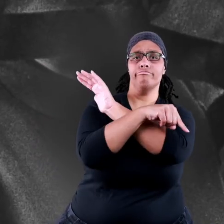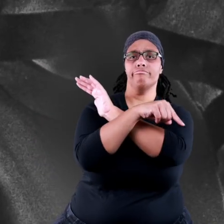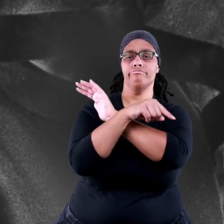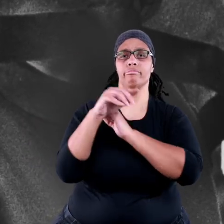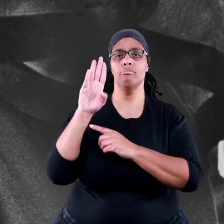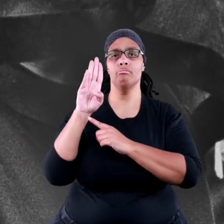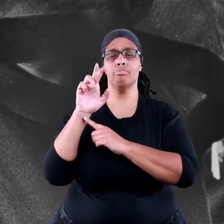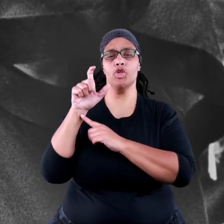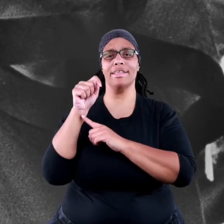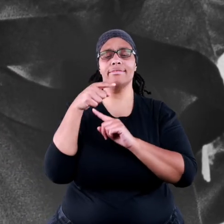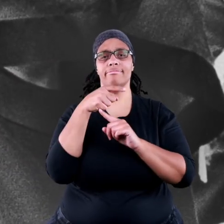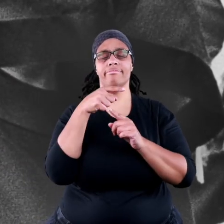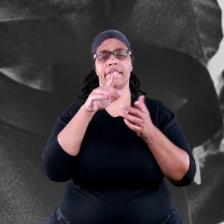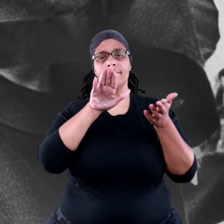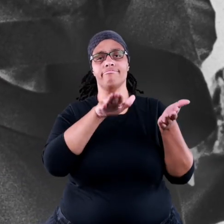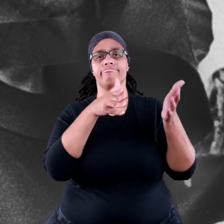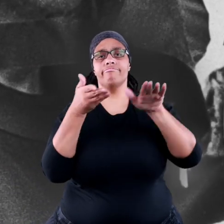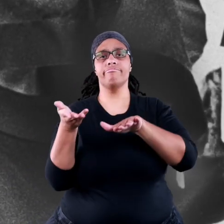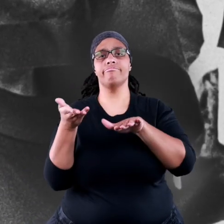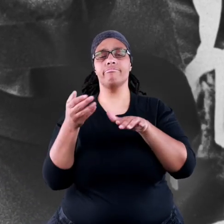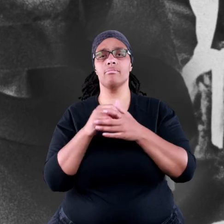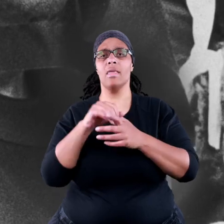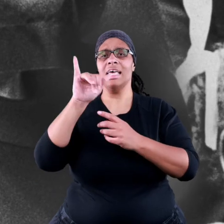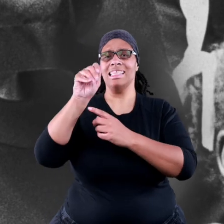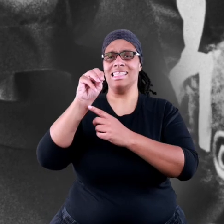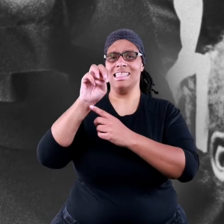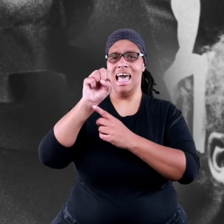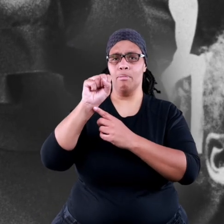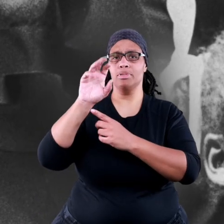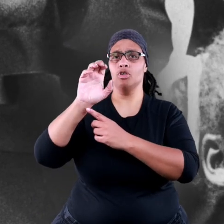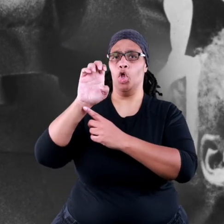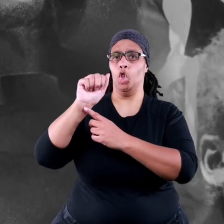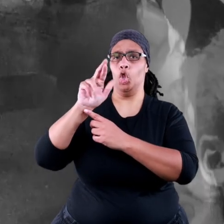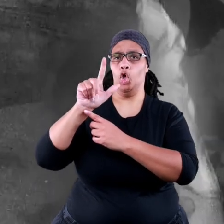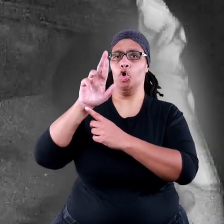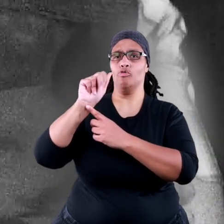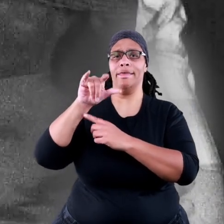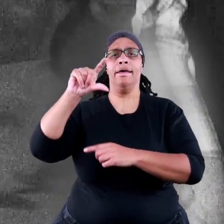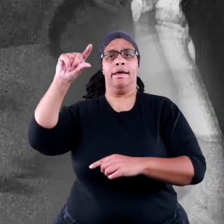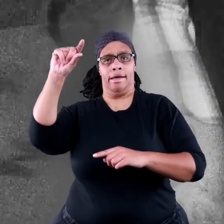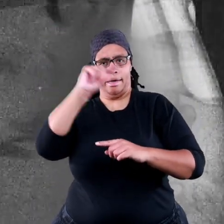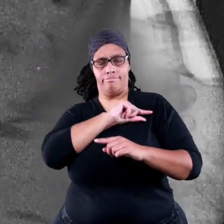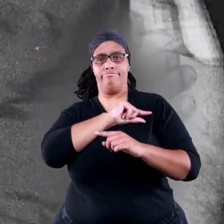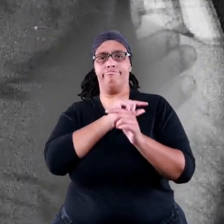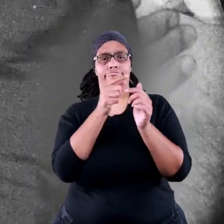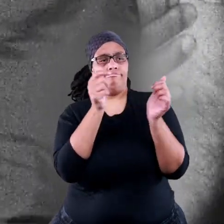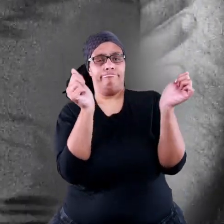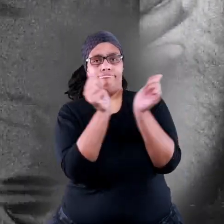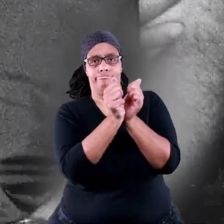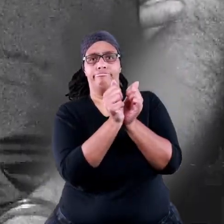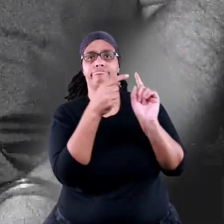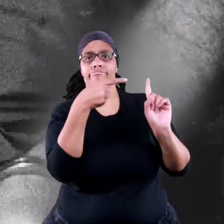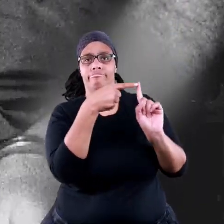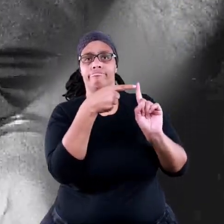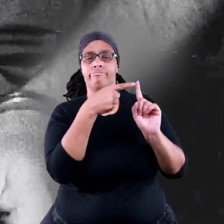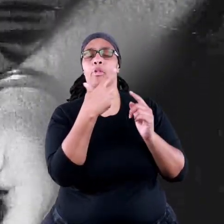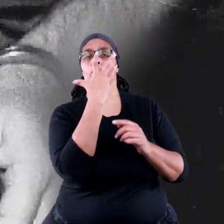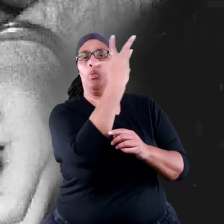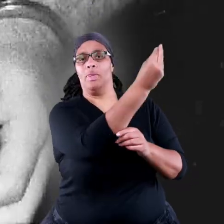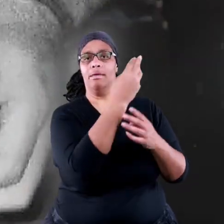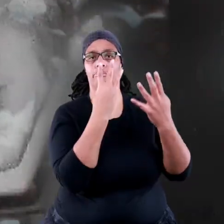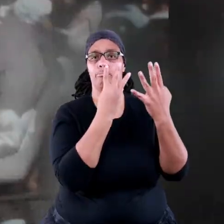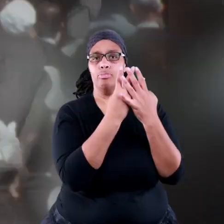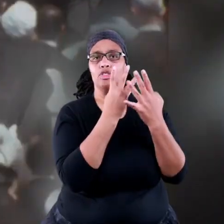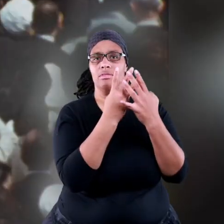an assassin's bullet and was killed. James Earl Ray was caught and later pleaded